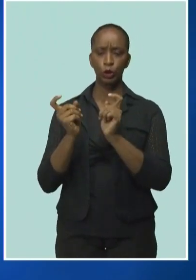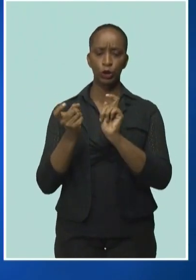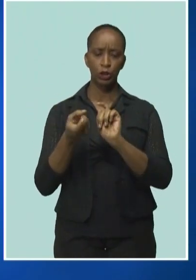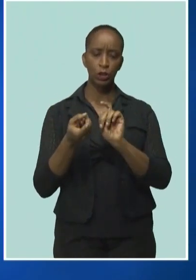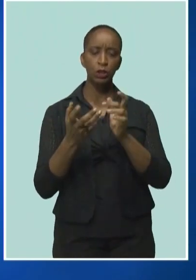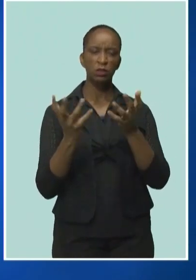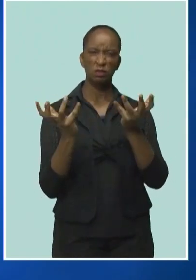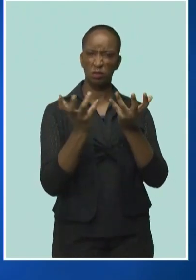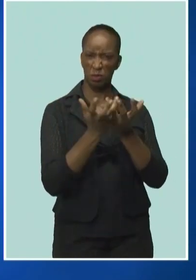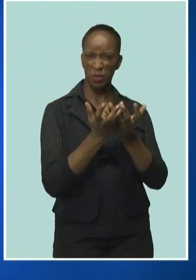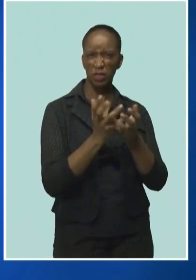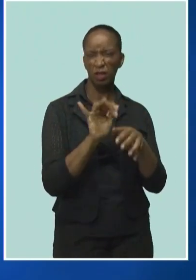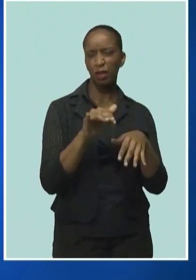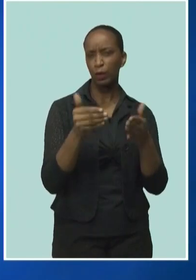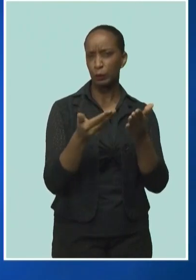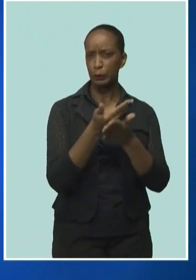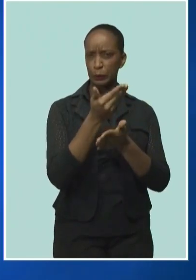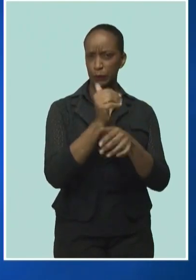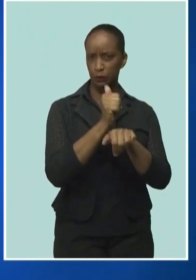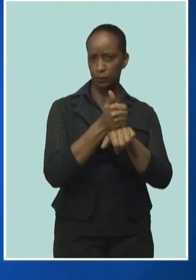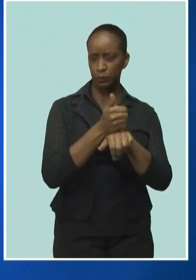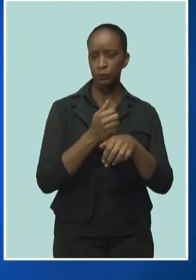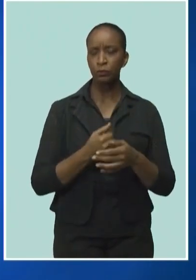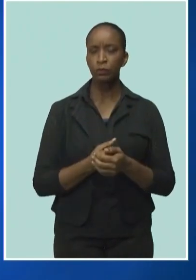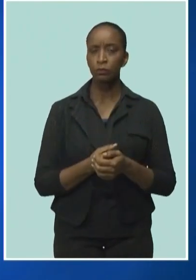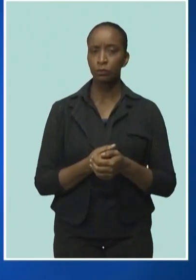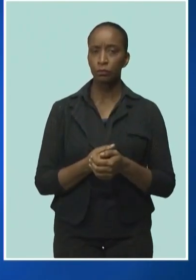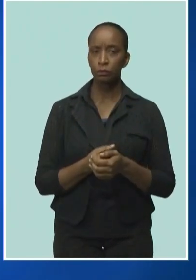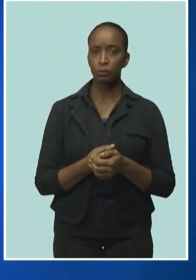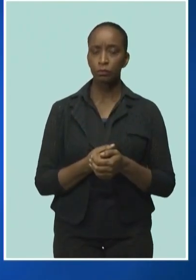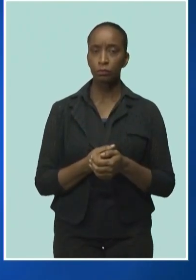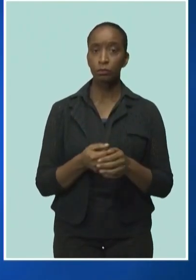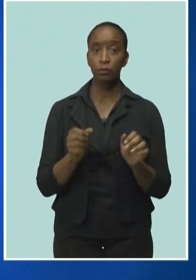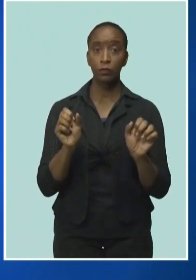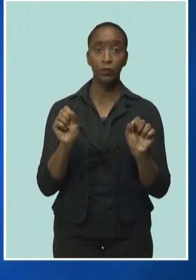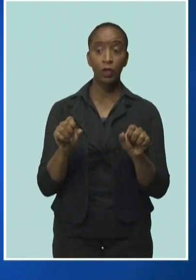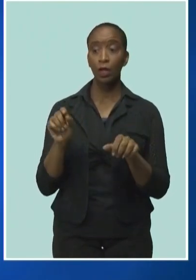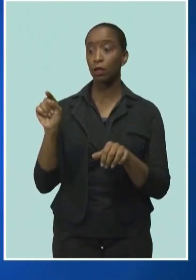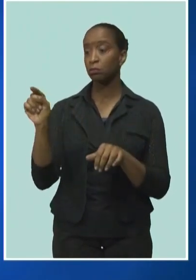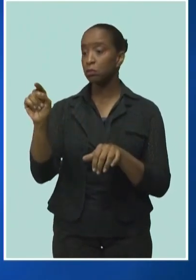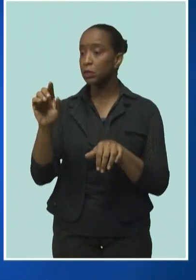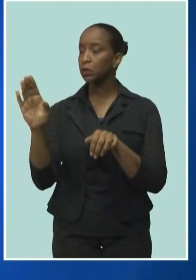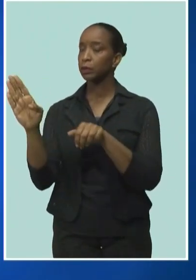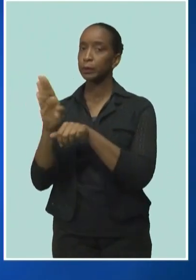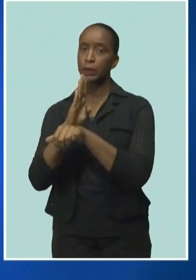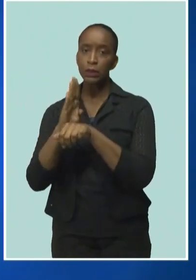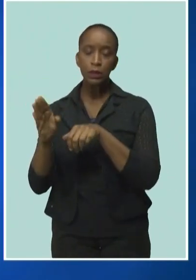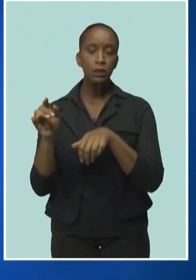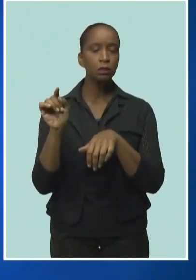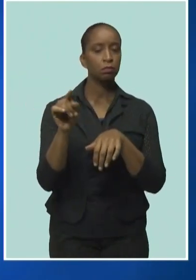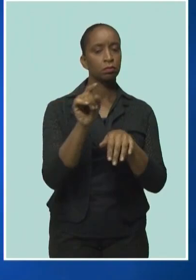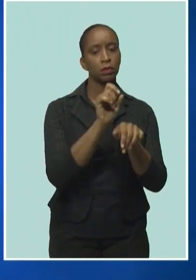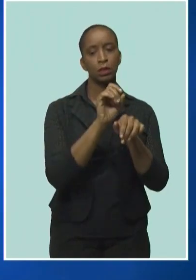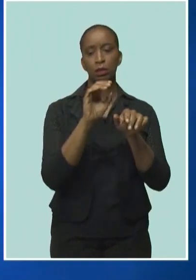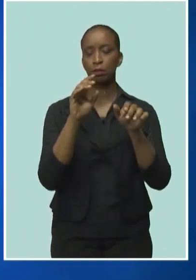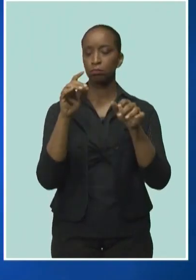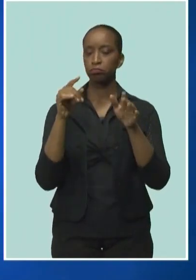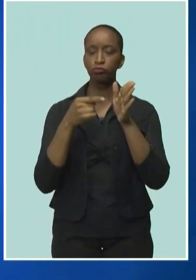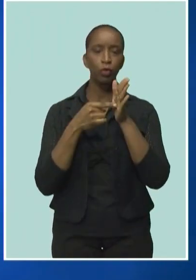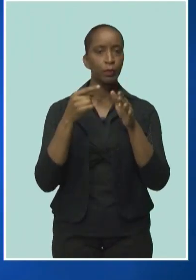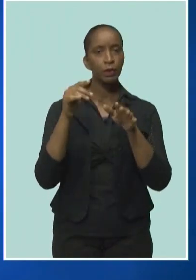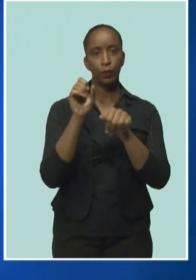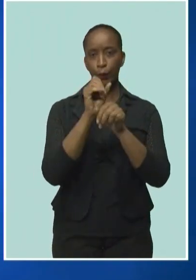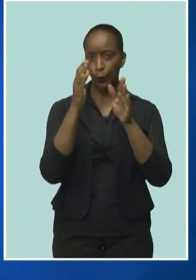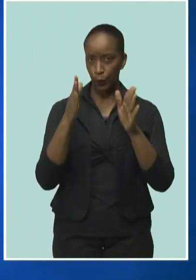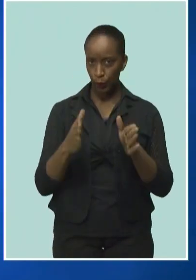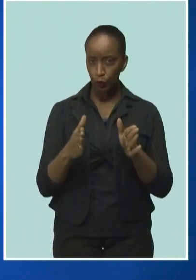with all stakeholders across the private sector and the labour movement as well, who are not directly involved in this